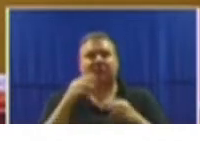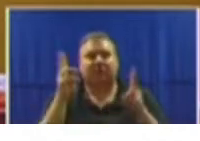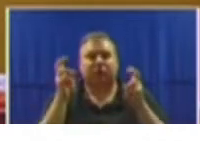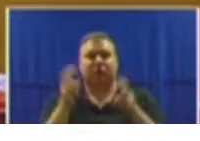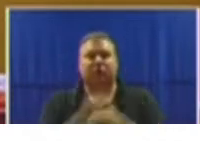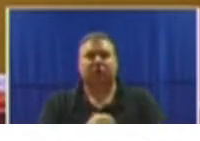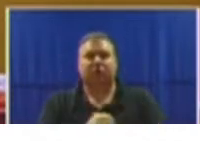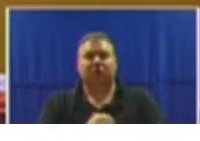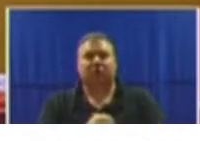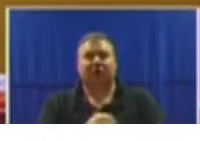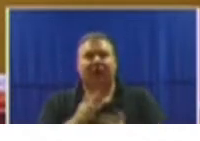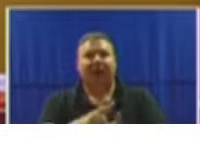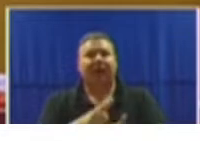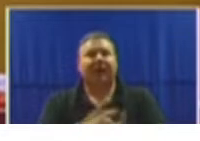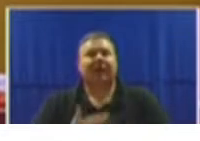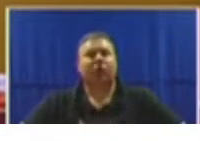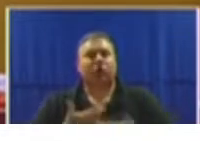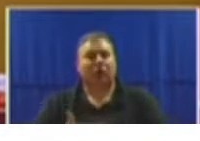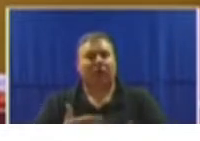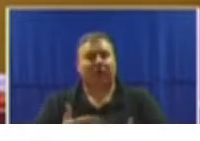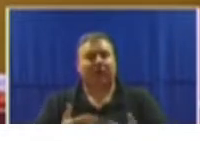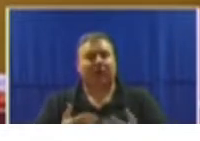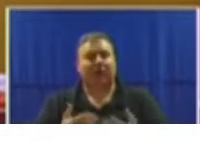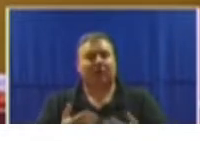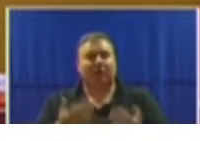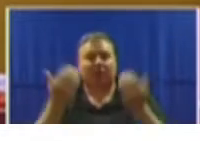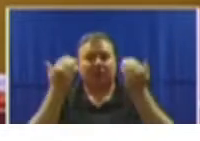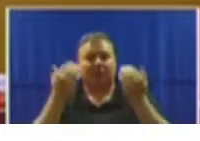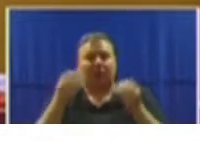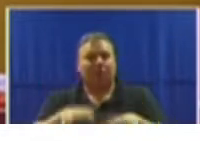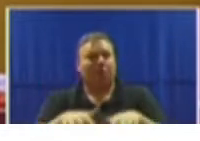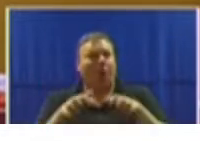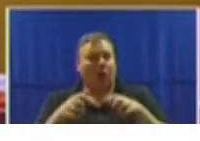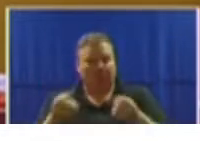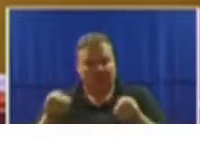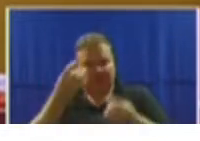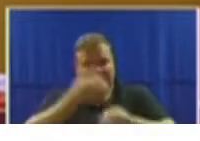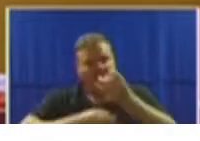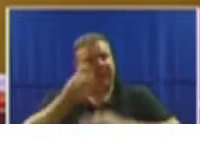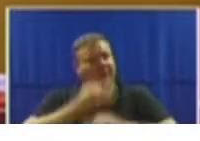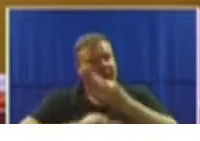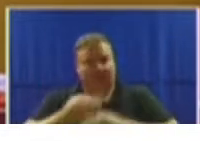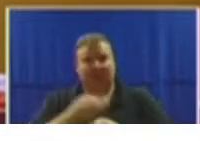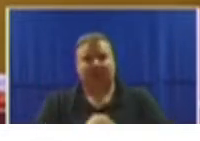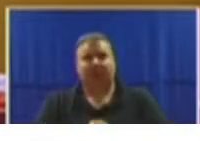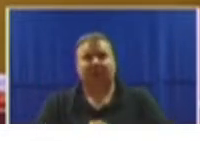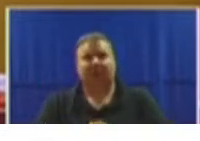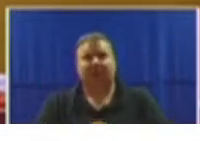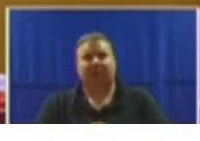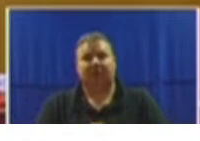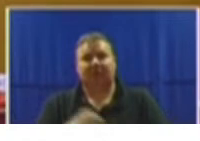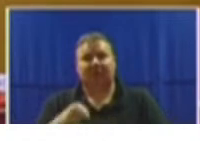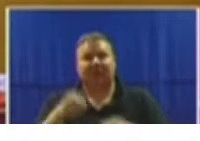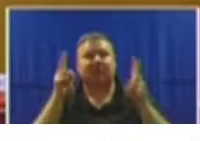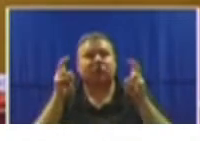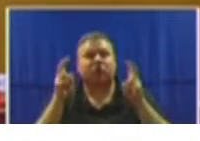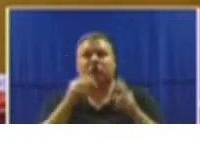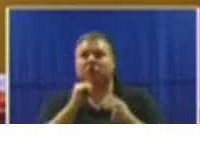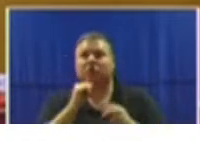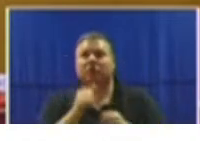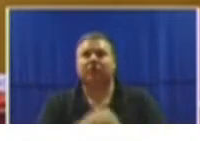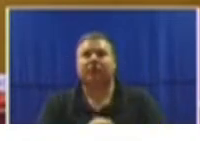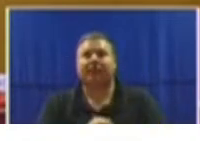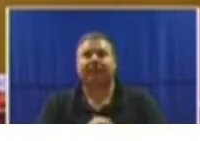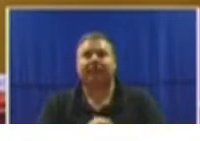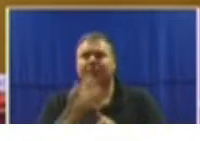the legal services of Parliament that in fact this matter is not sub judice. Precisely because,